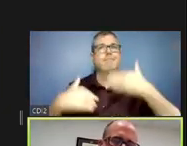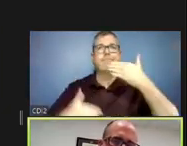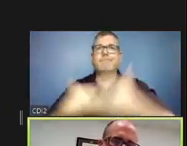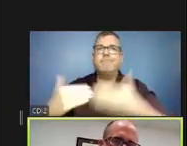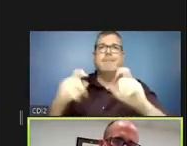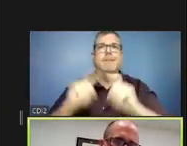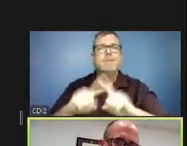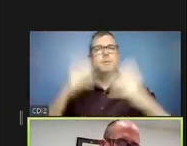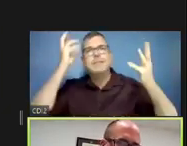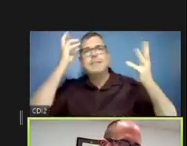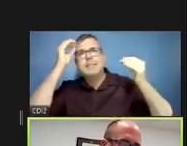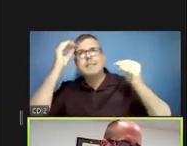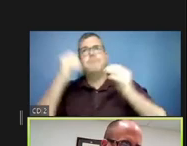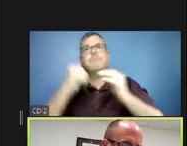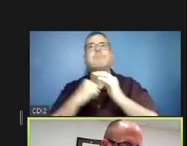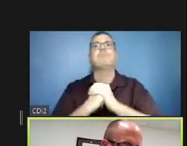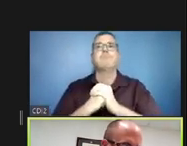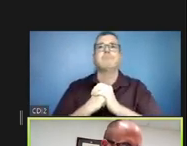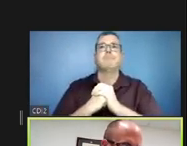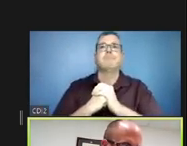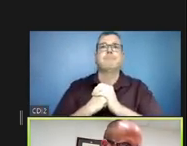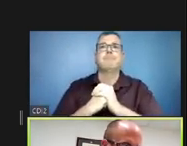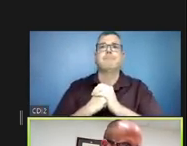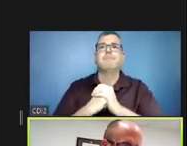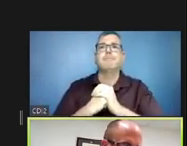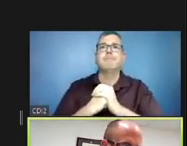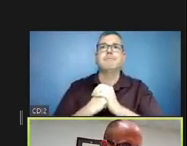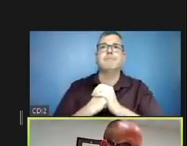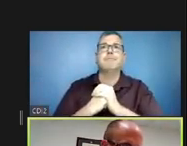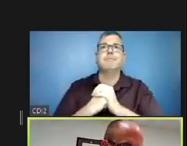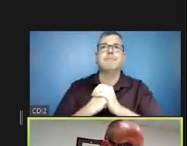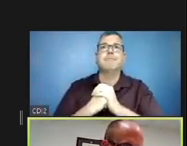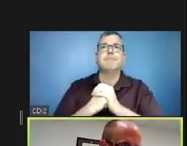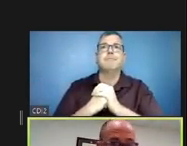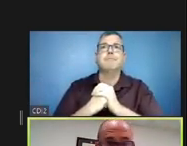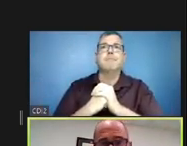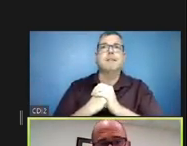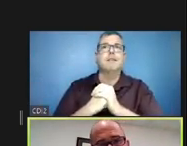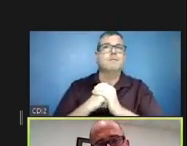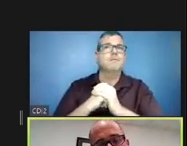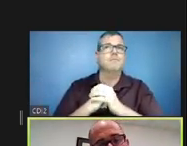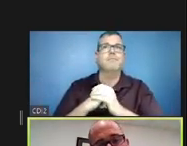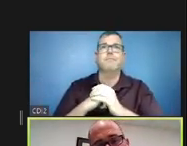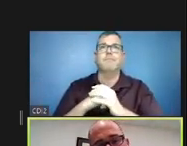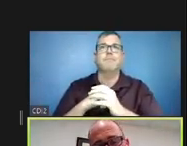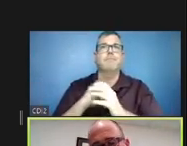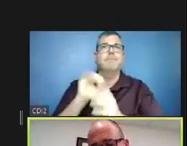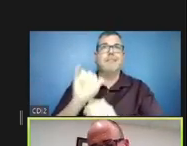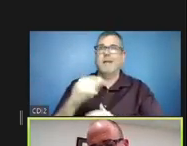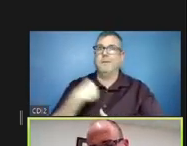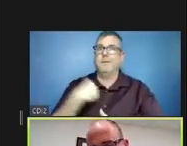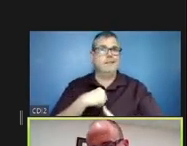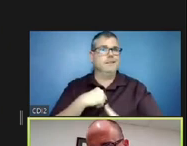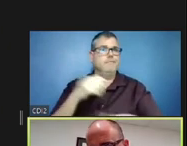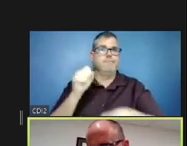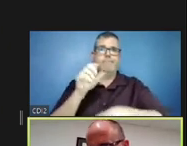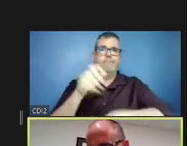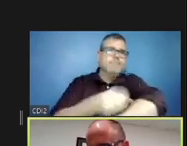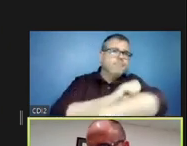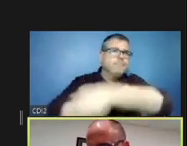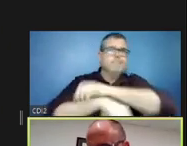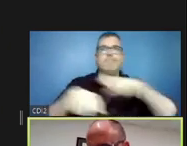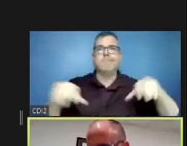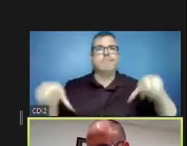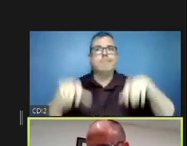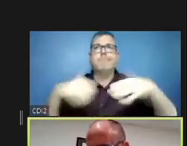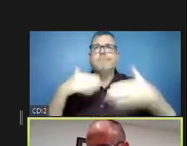Throughout this this seemingly infinite COVIDian storm. The good news is it's coming